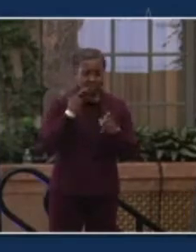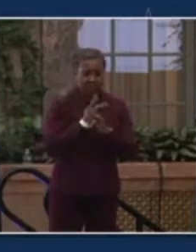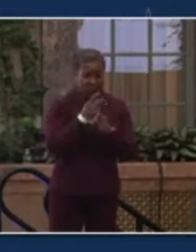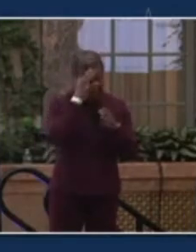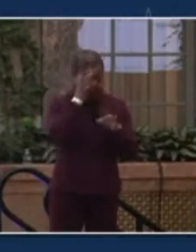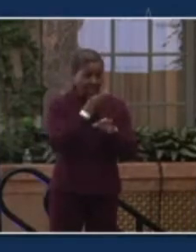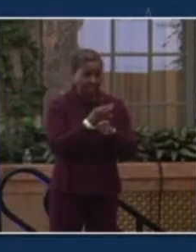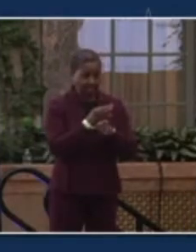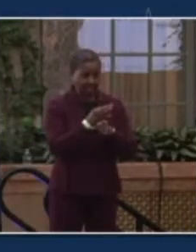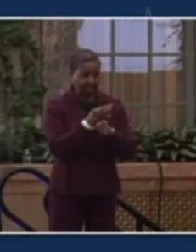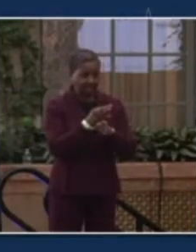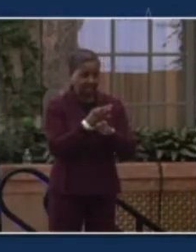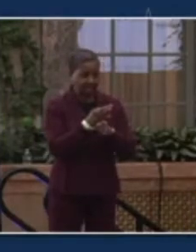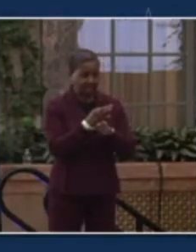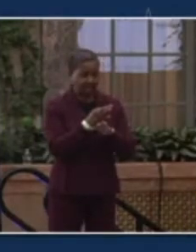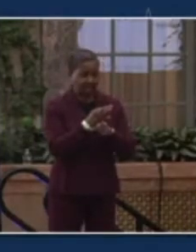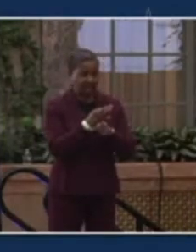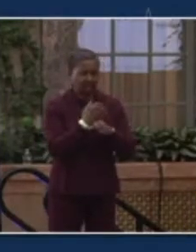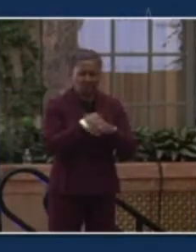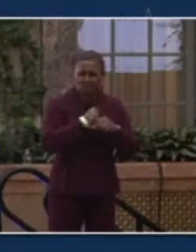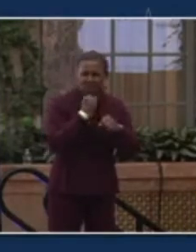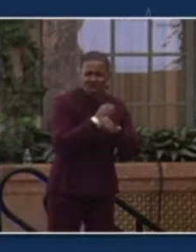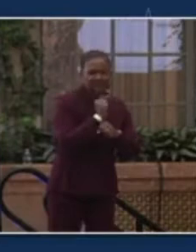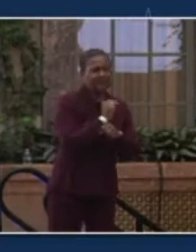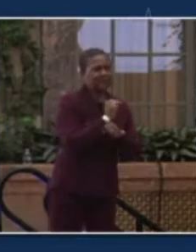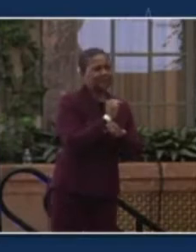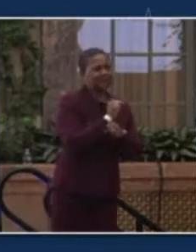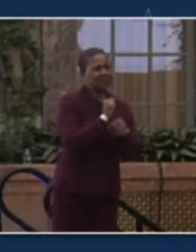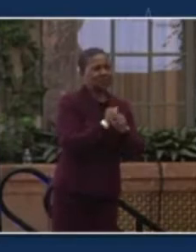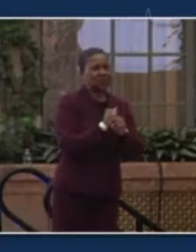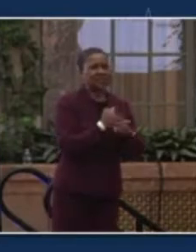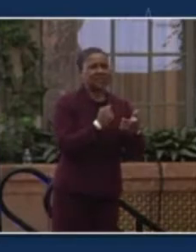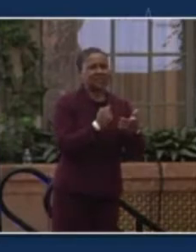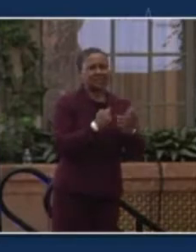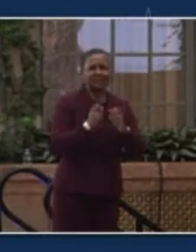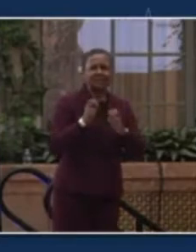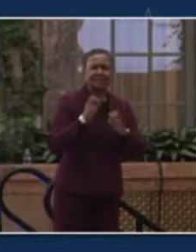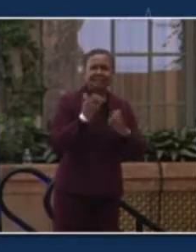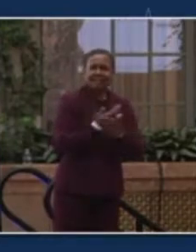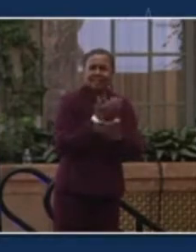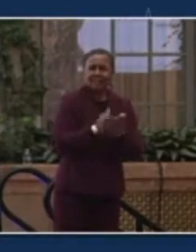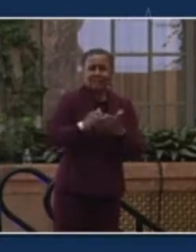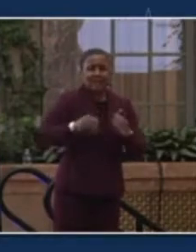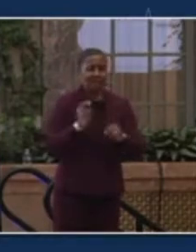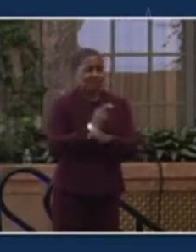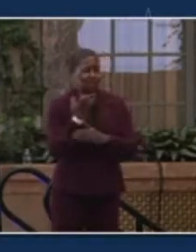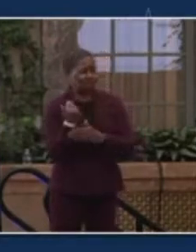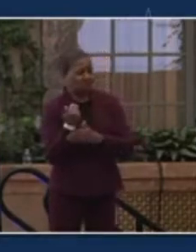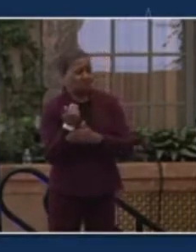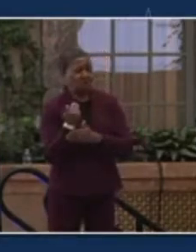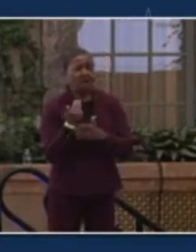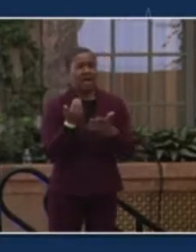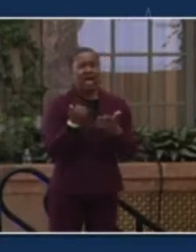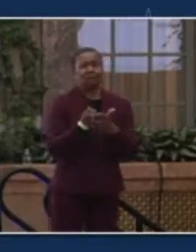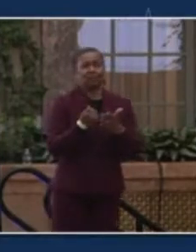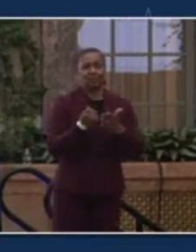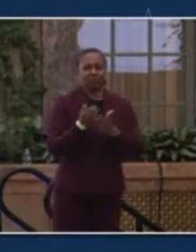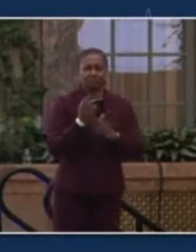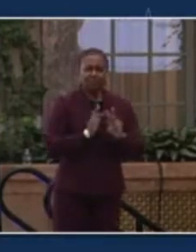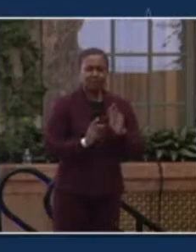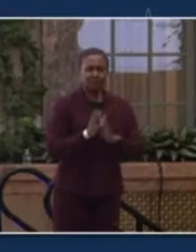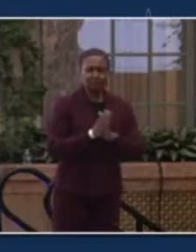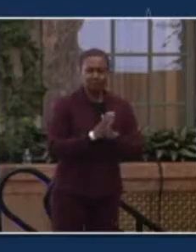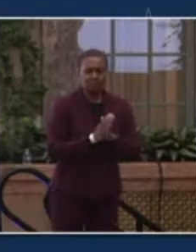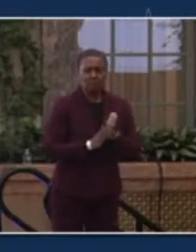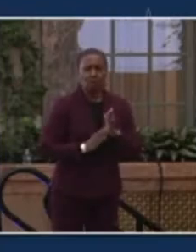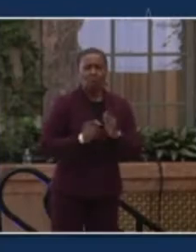faith. We fought it with unseasoned weapons and with a phalanx of people